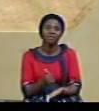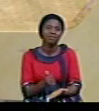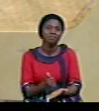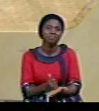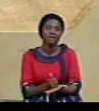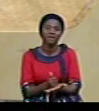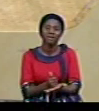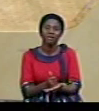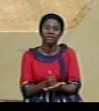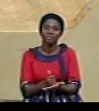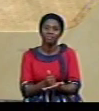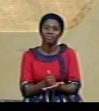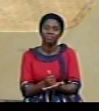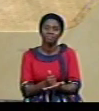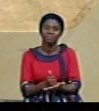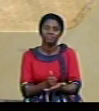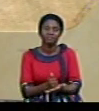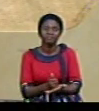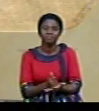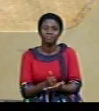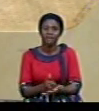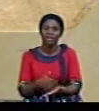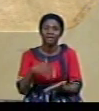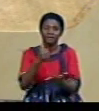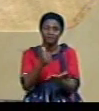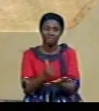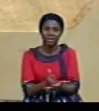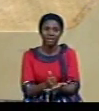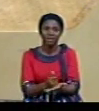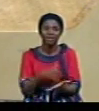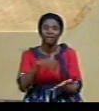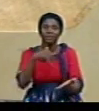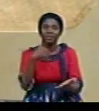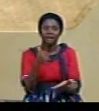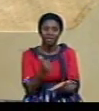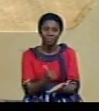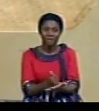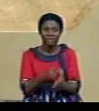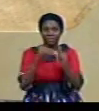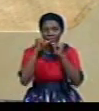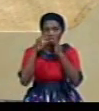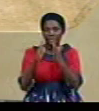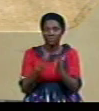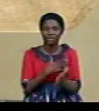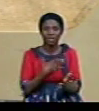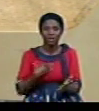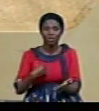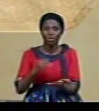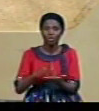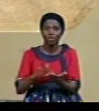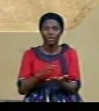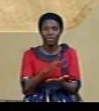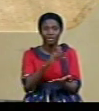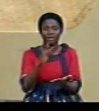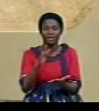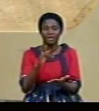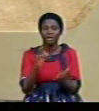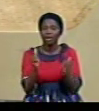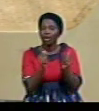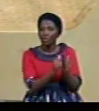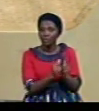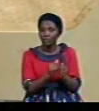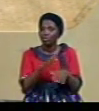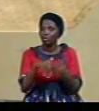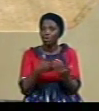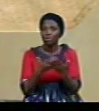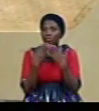and then singing amen amen amen blessings and Glory